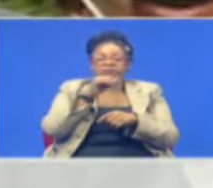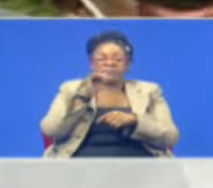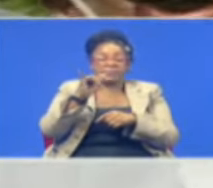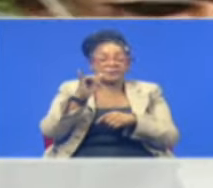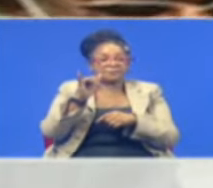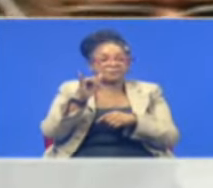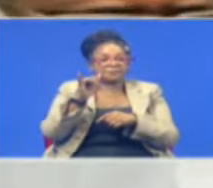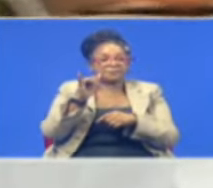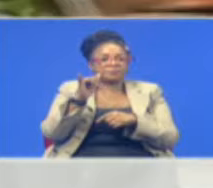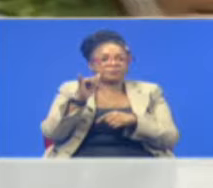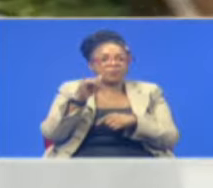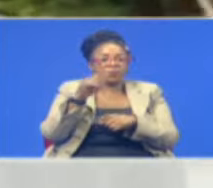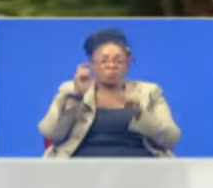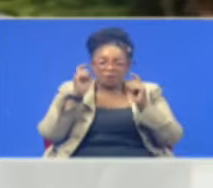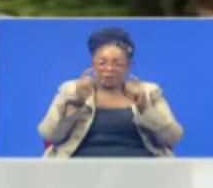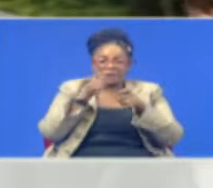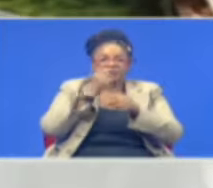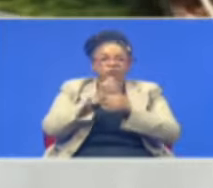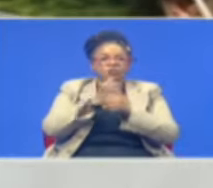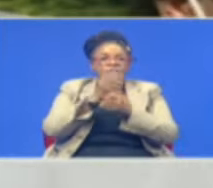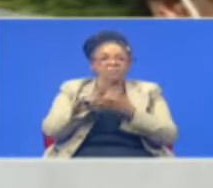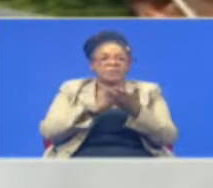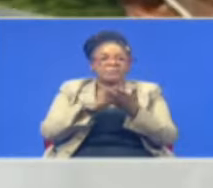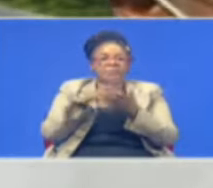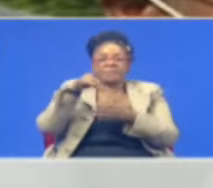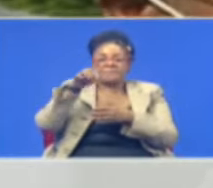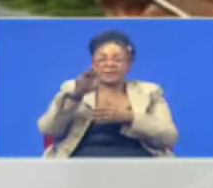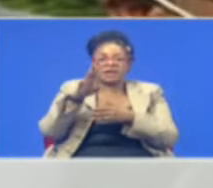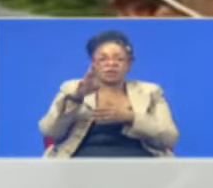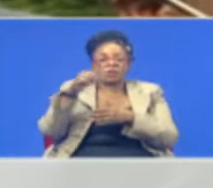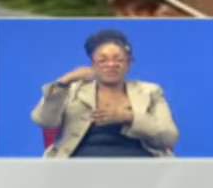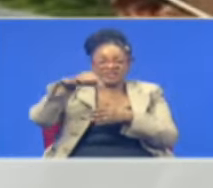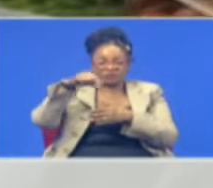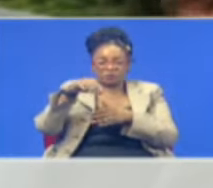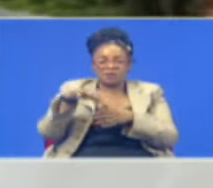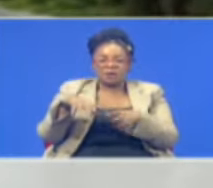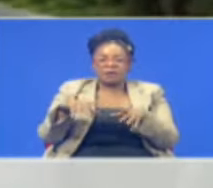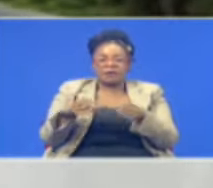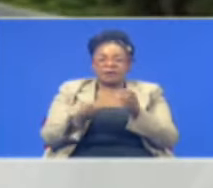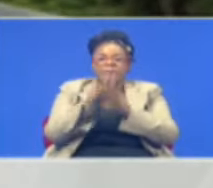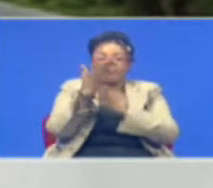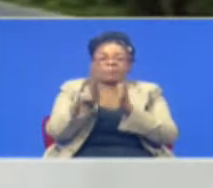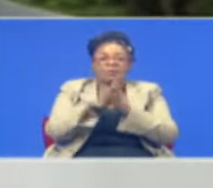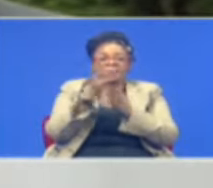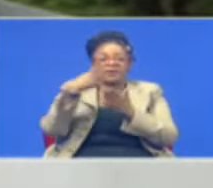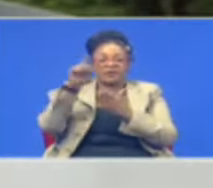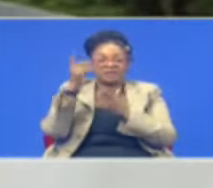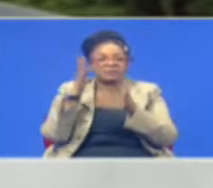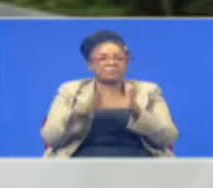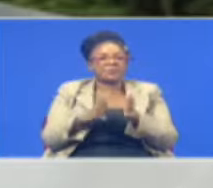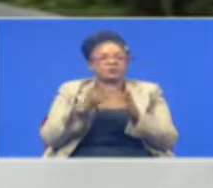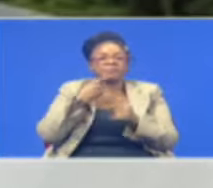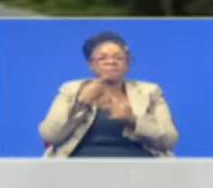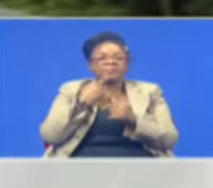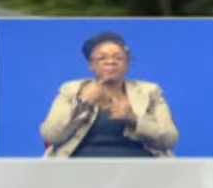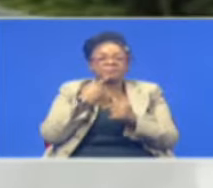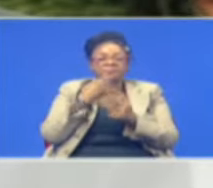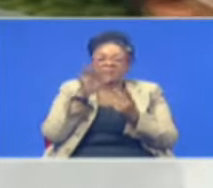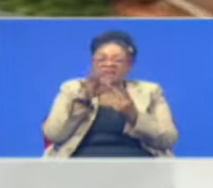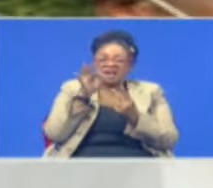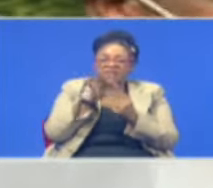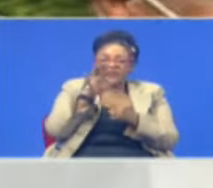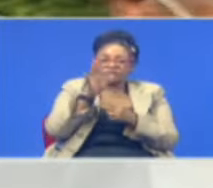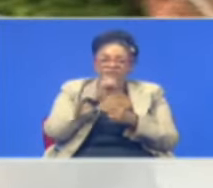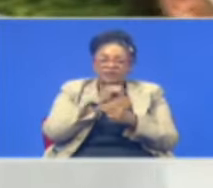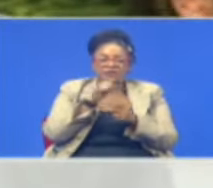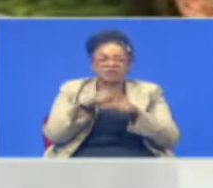us, we had to do some pre-qualification and come up with the right person so that now we can say, having identified you as a